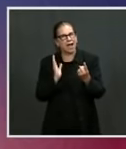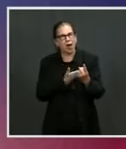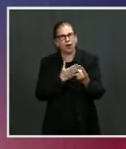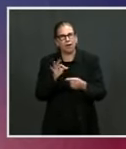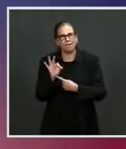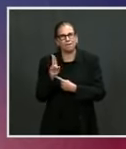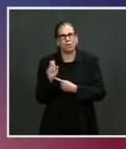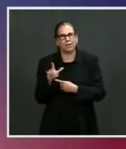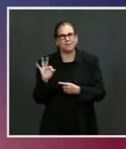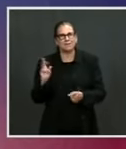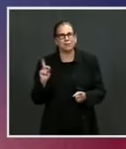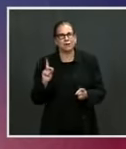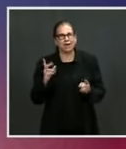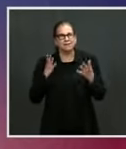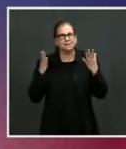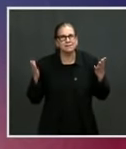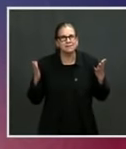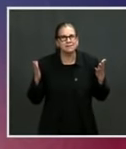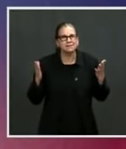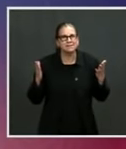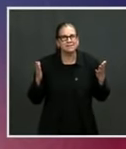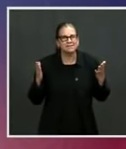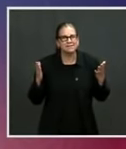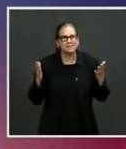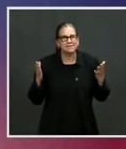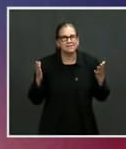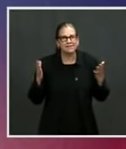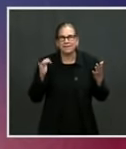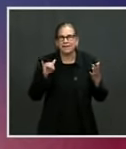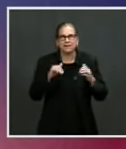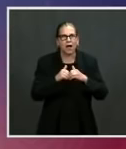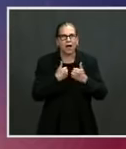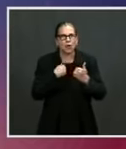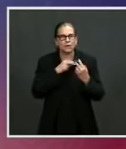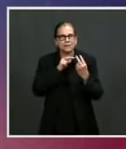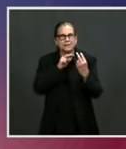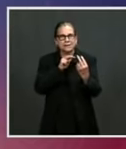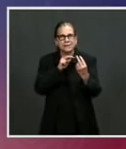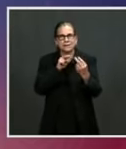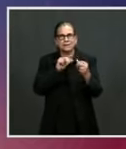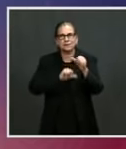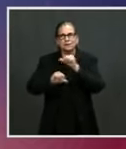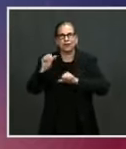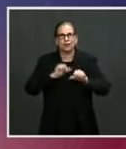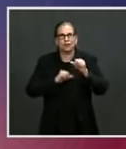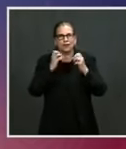see each other, not as enemies, as neighbors, even when we disagree, to understand